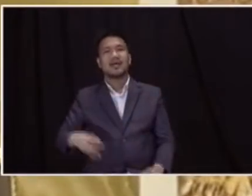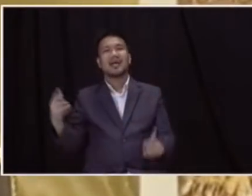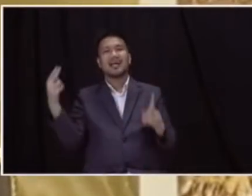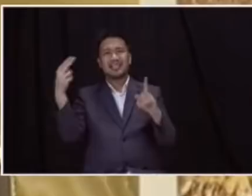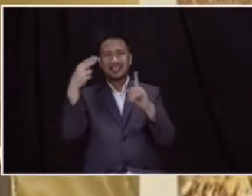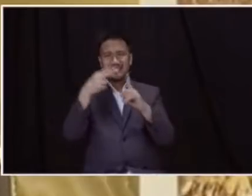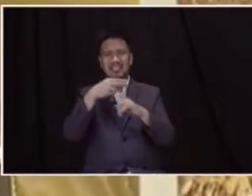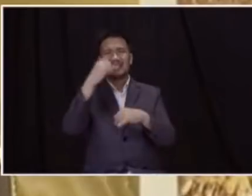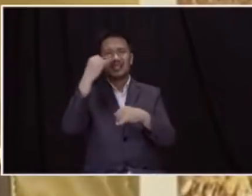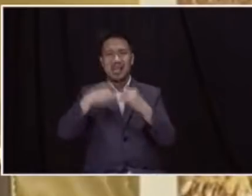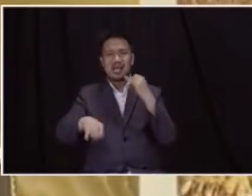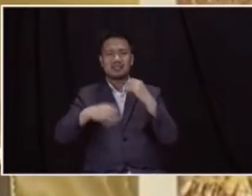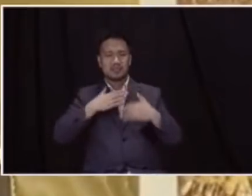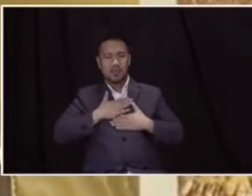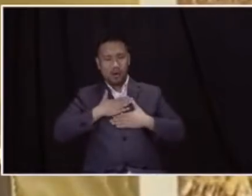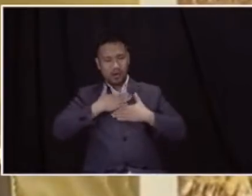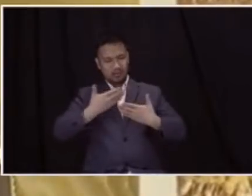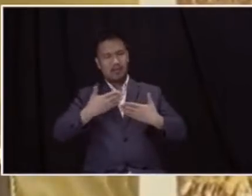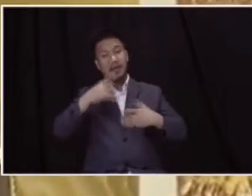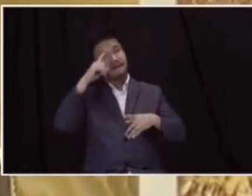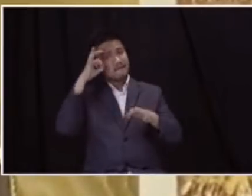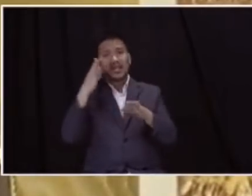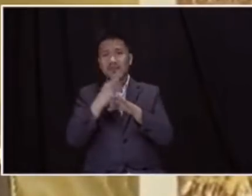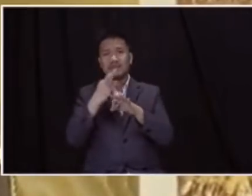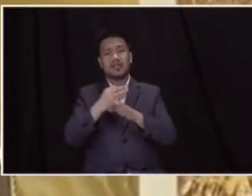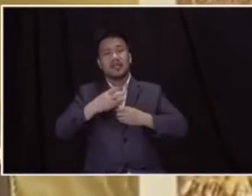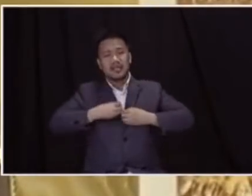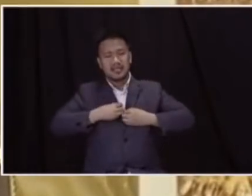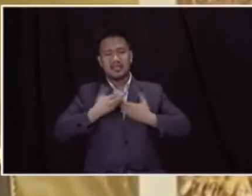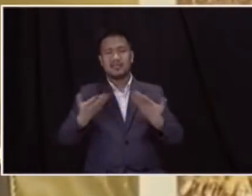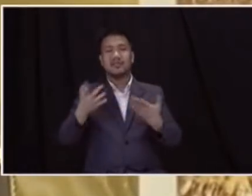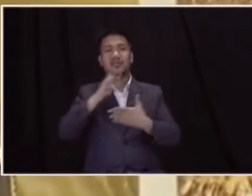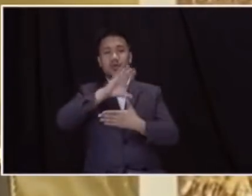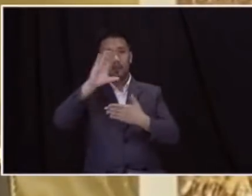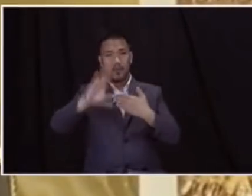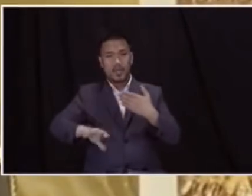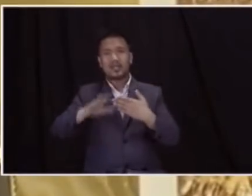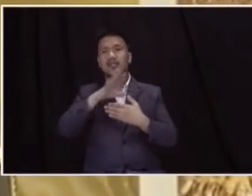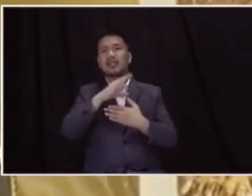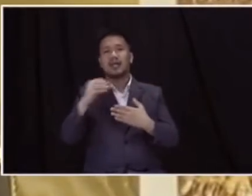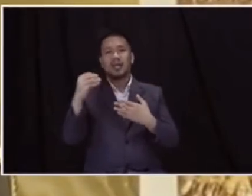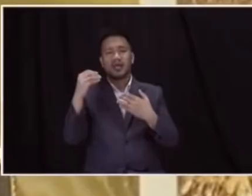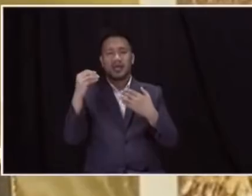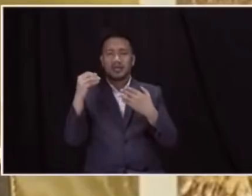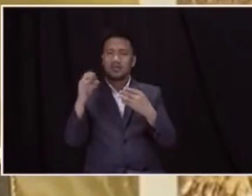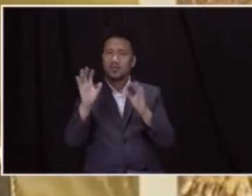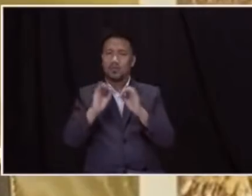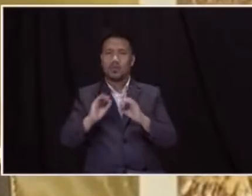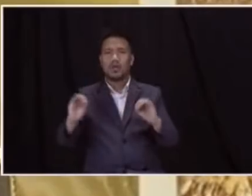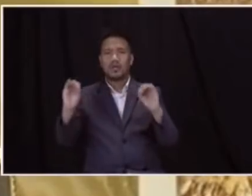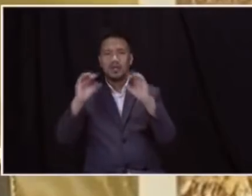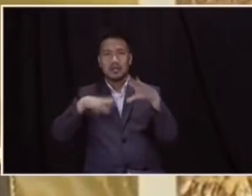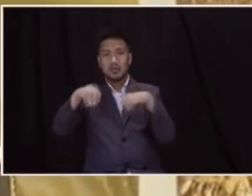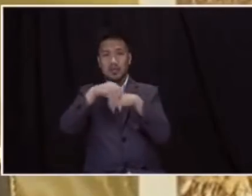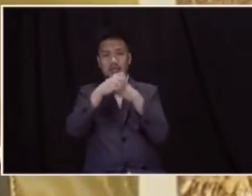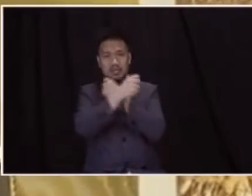breath, giving his total and unconditional love to our Lord Jesus